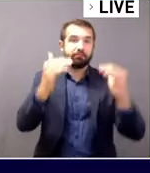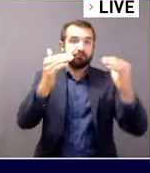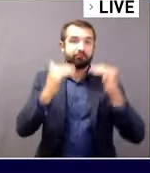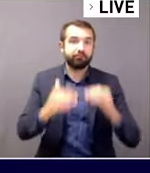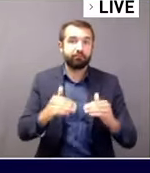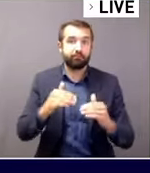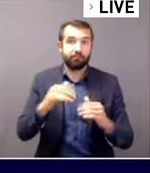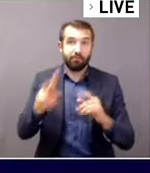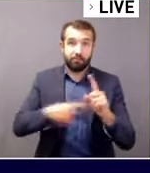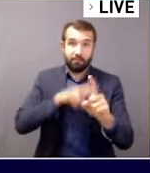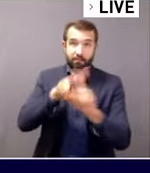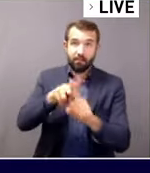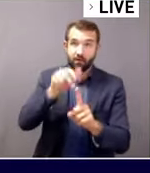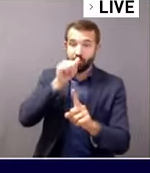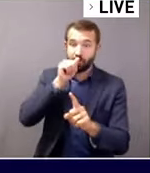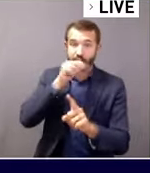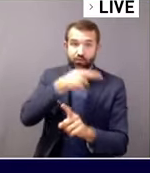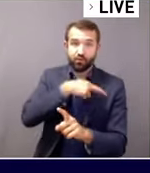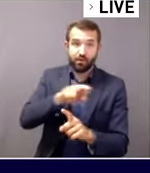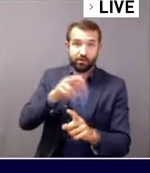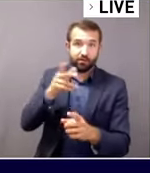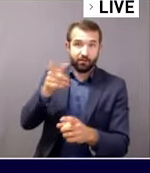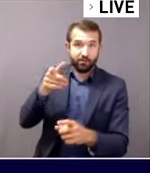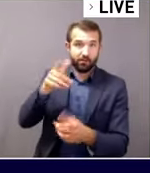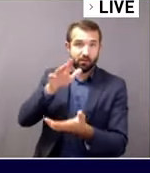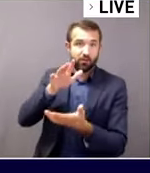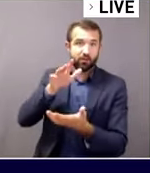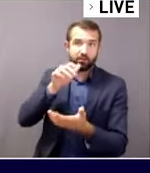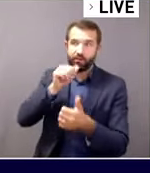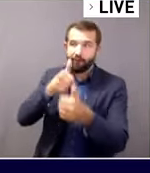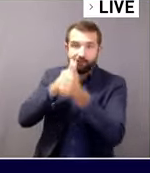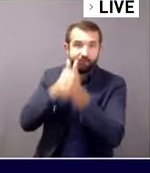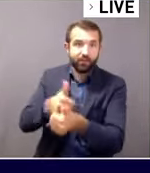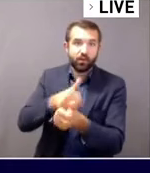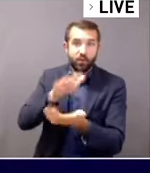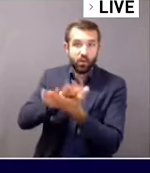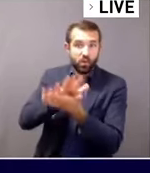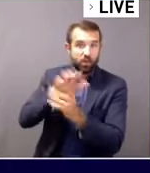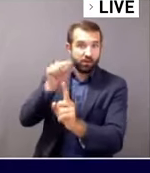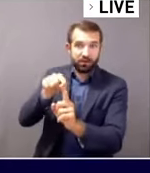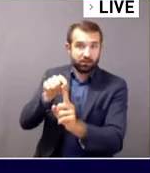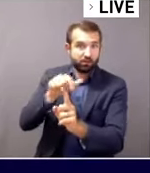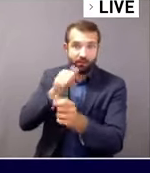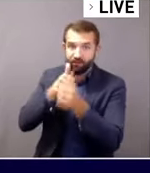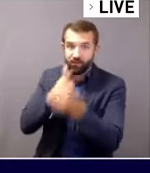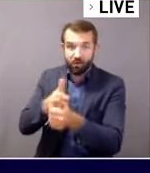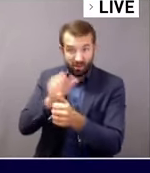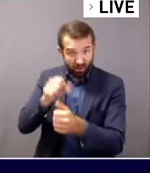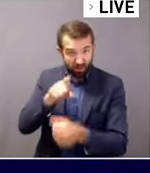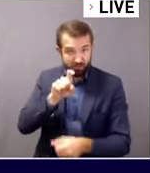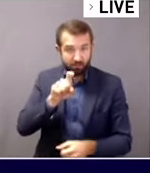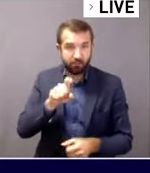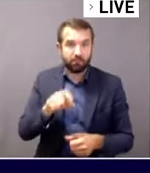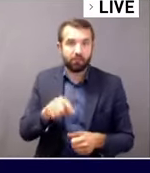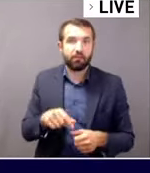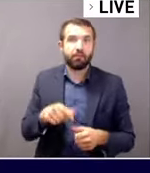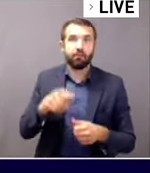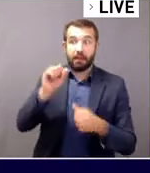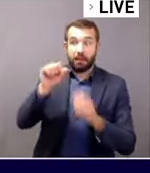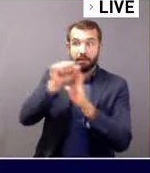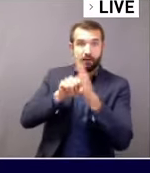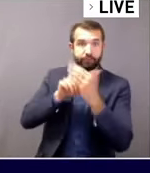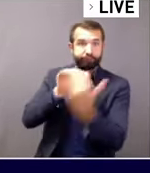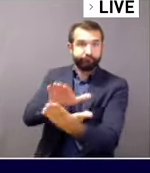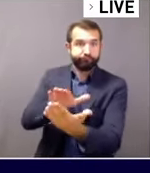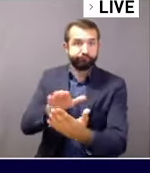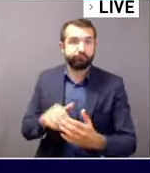following safety guidelines, can the state step in? And if so, what can it do? Yep, it's a highly fact-specific inquiry, as